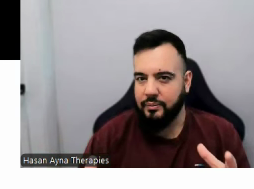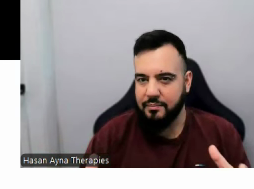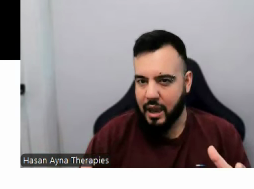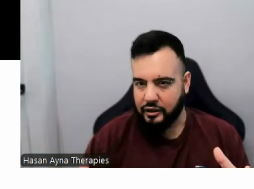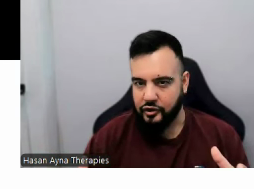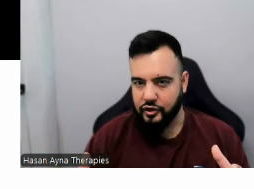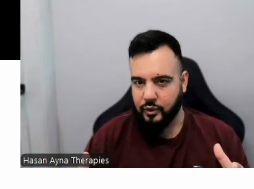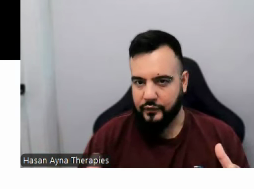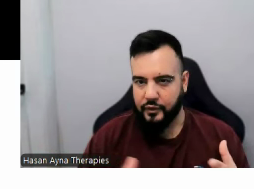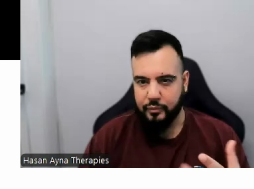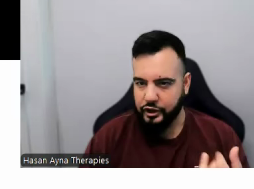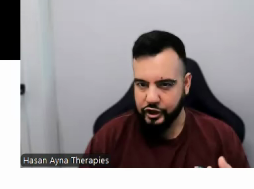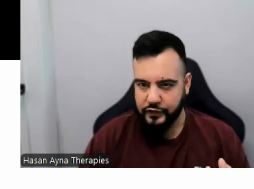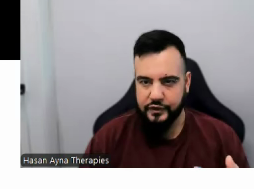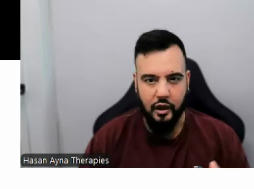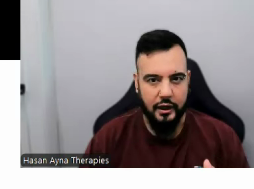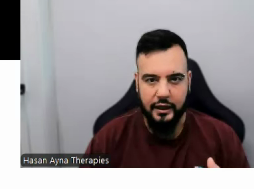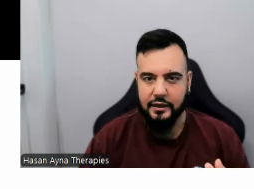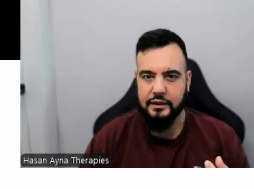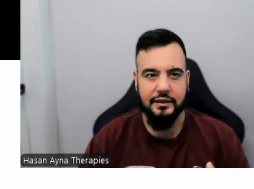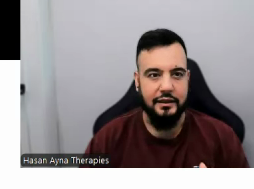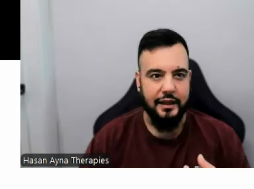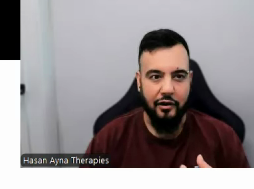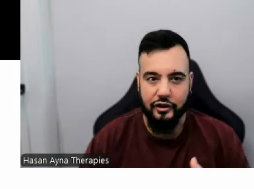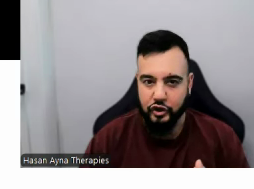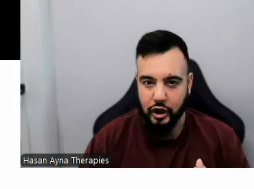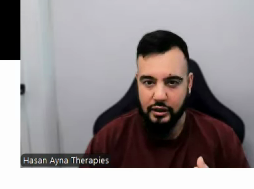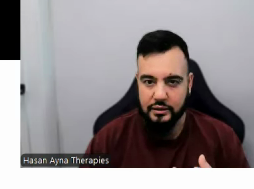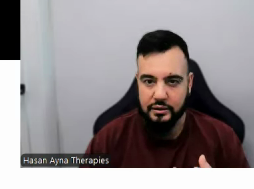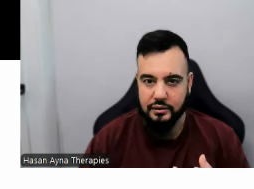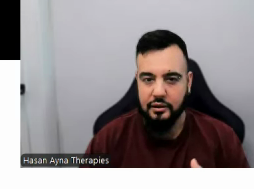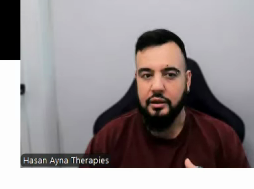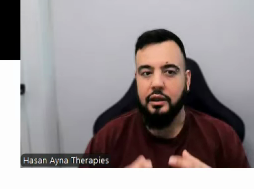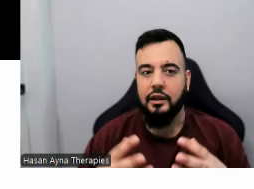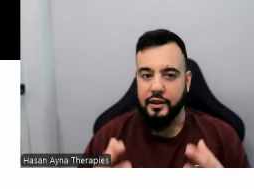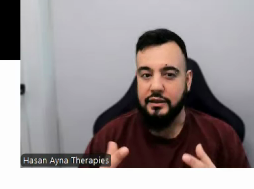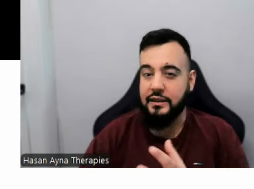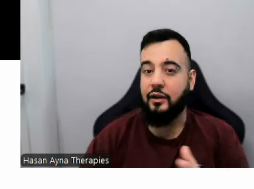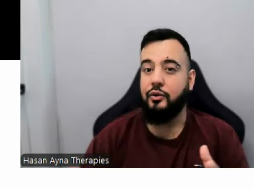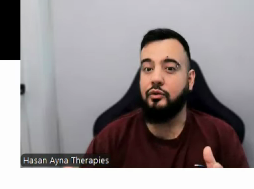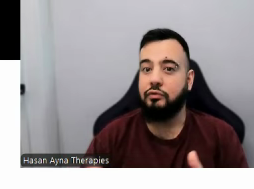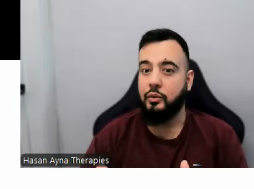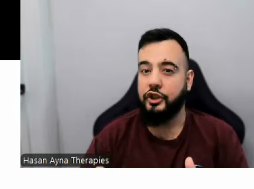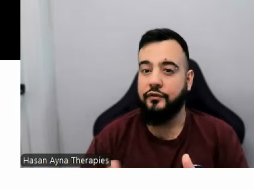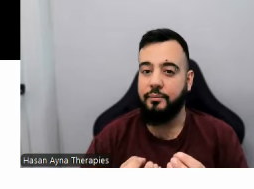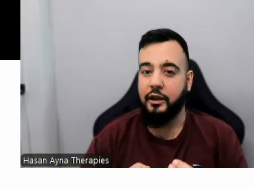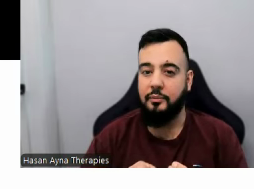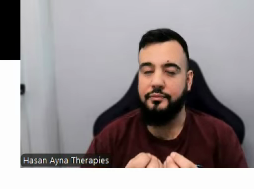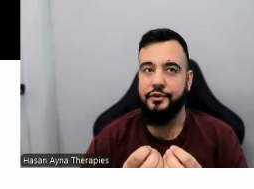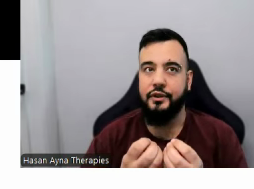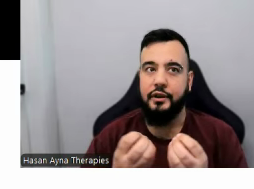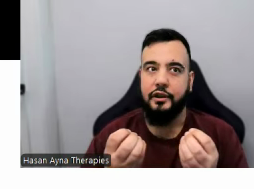can only be managed with the body shifts, the eye gazes, the character traits. This is how your role